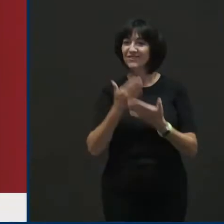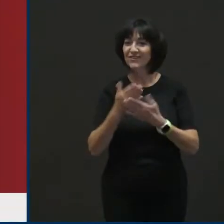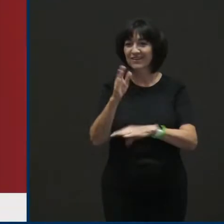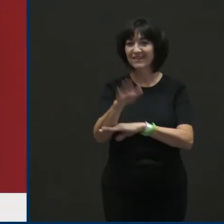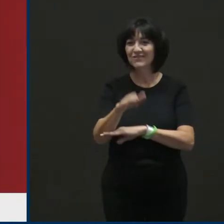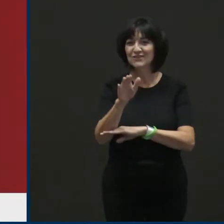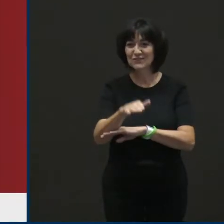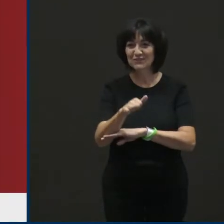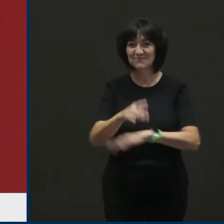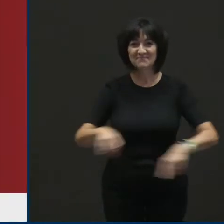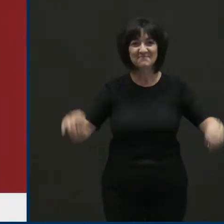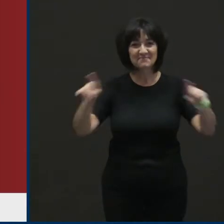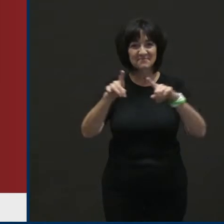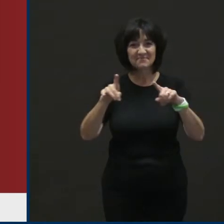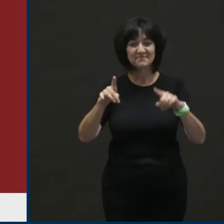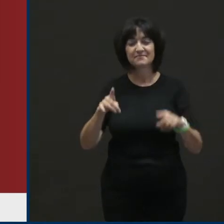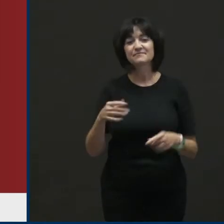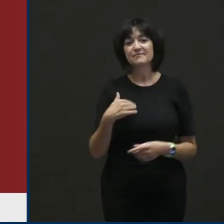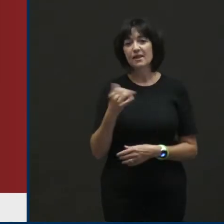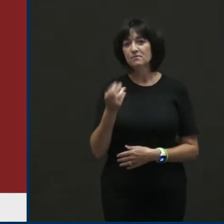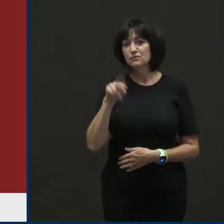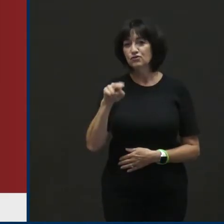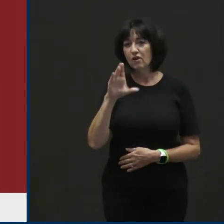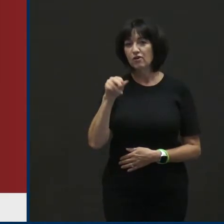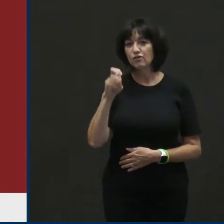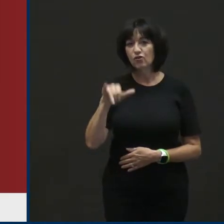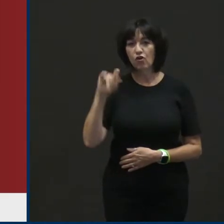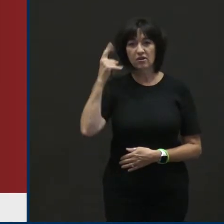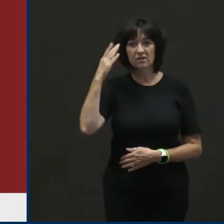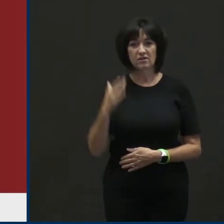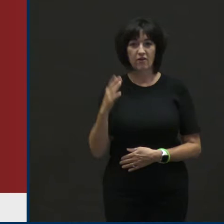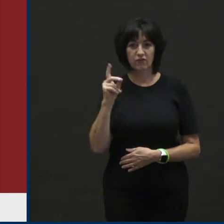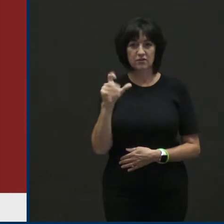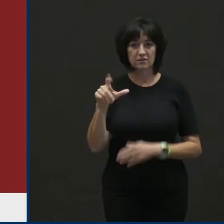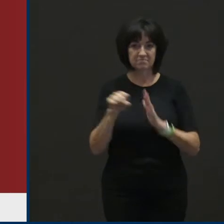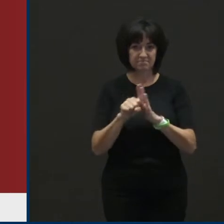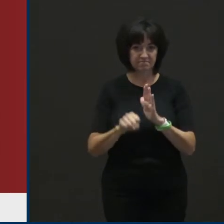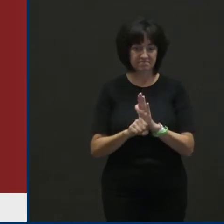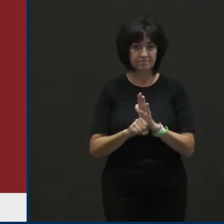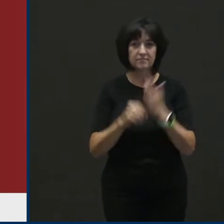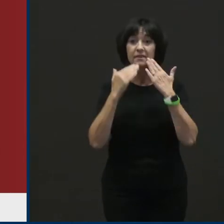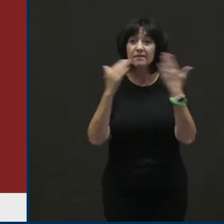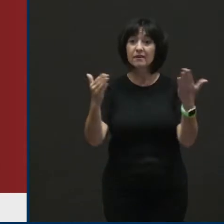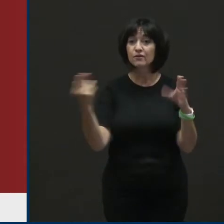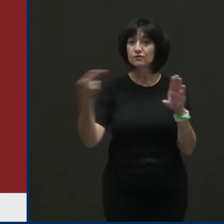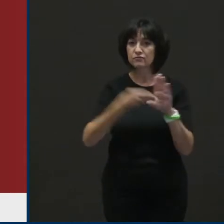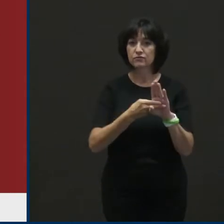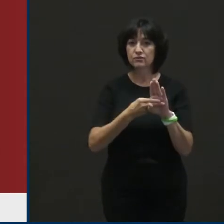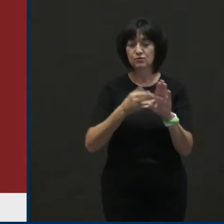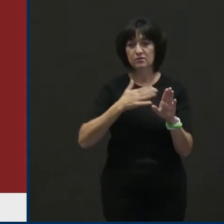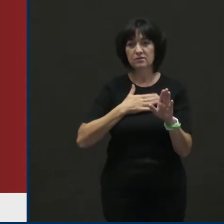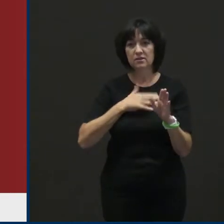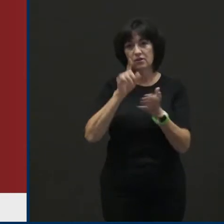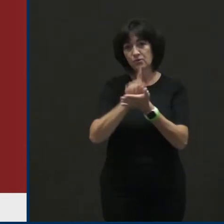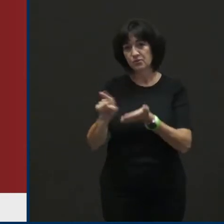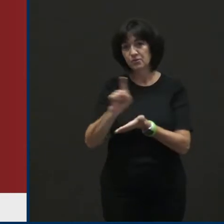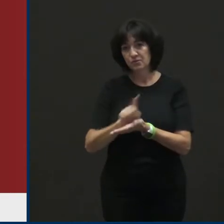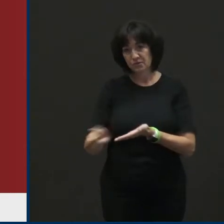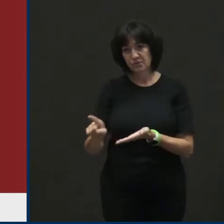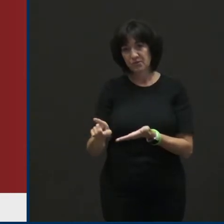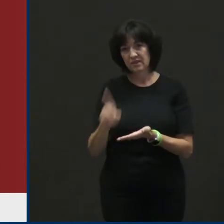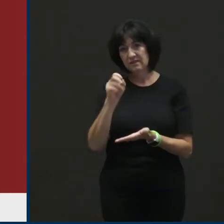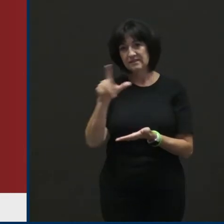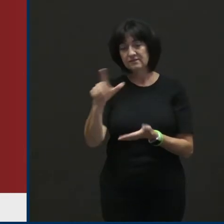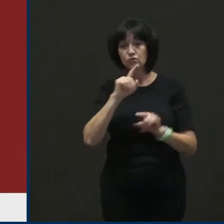Everyone, I'm Governor John Carney. Thank you for joining us today for our weekly press conference on Delaware's response